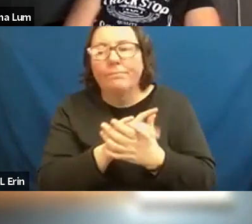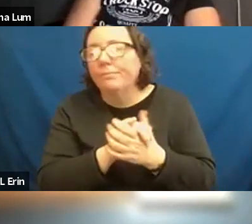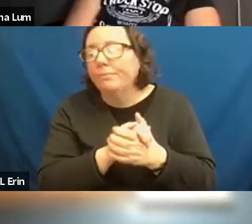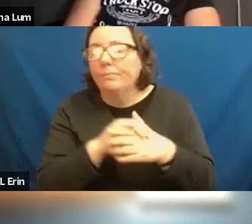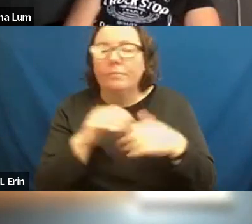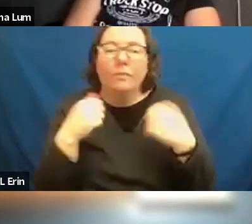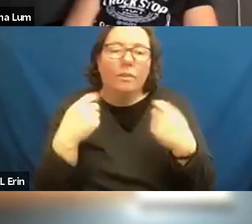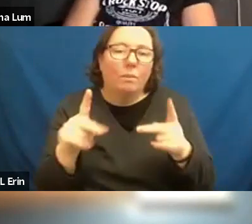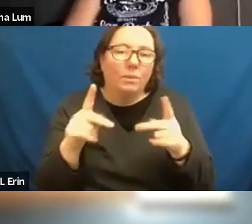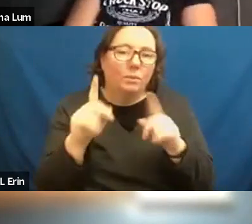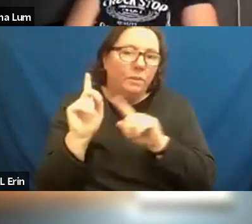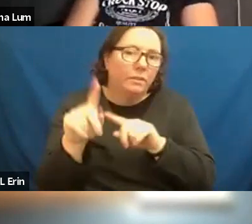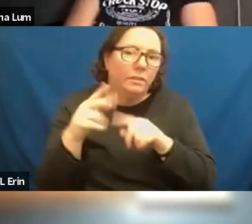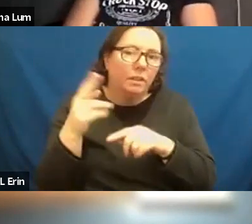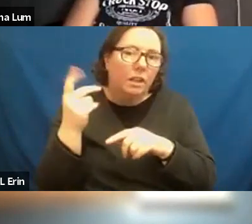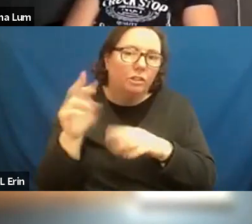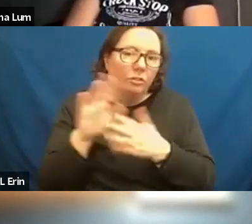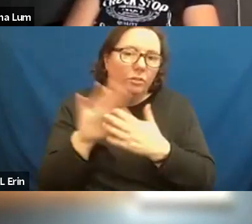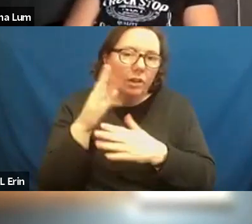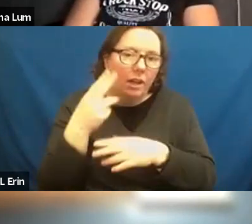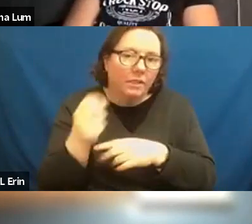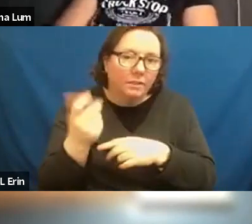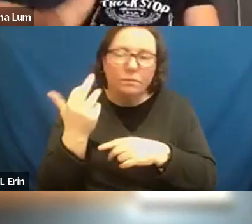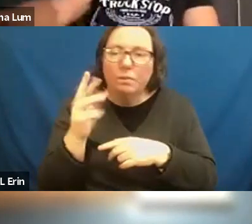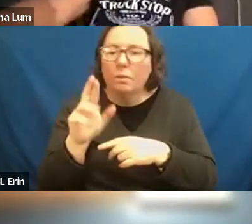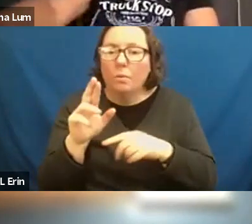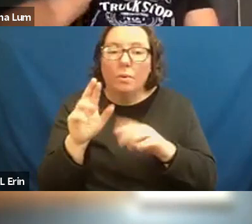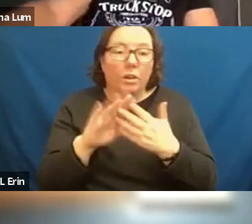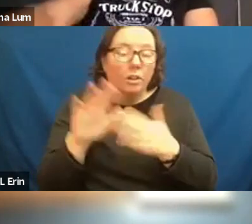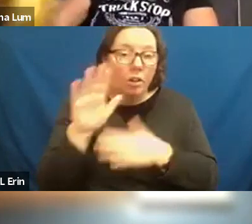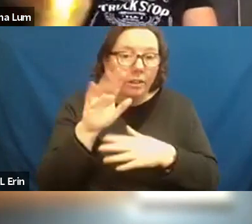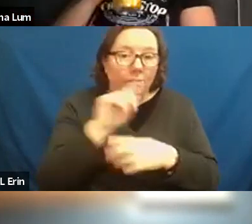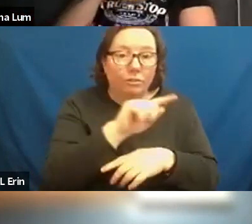opportunity to attend Hunter College High School, and any college